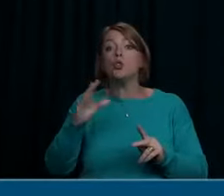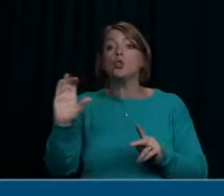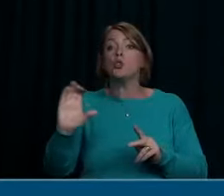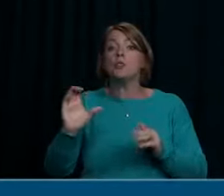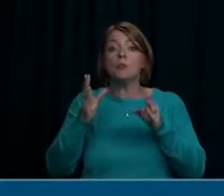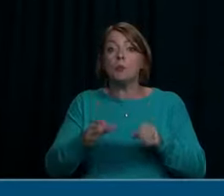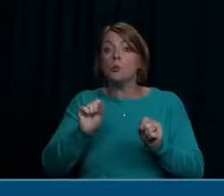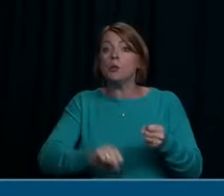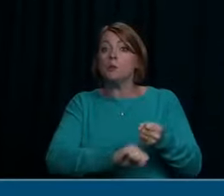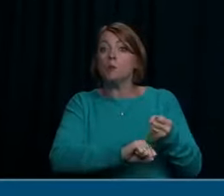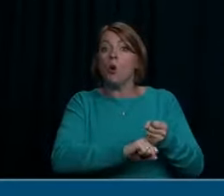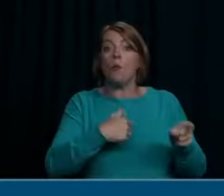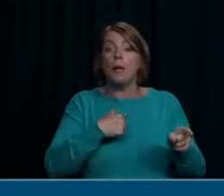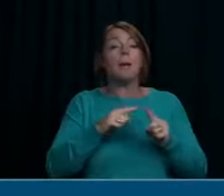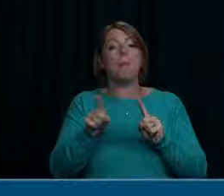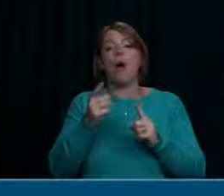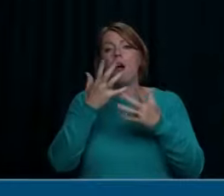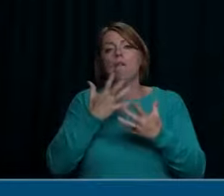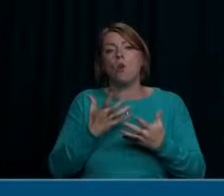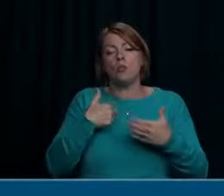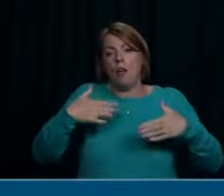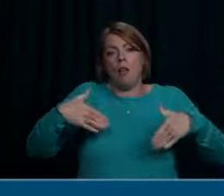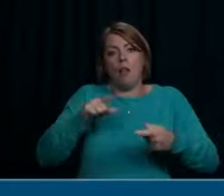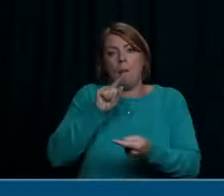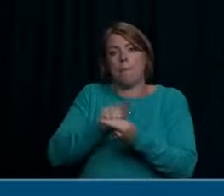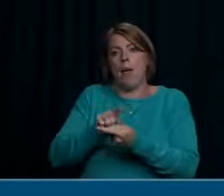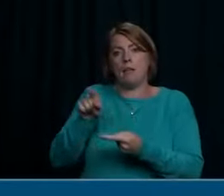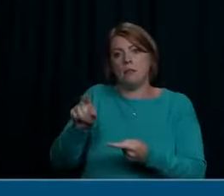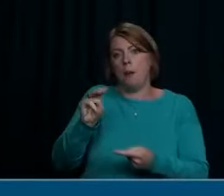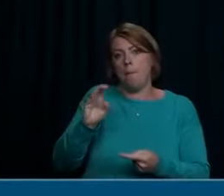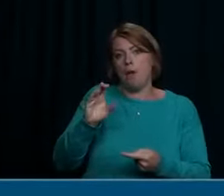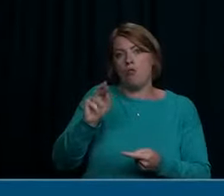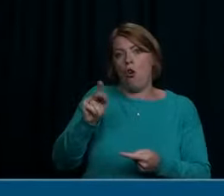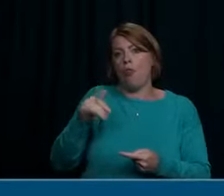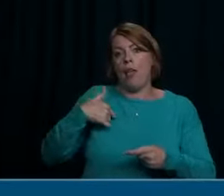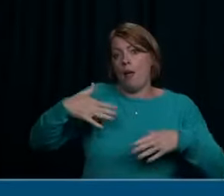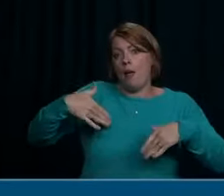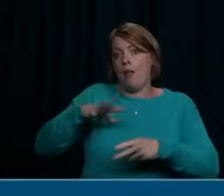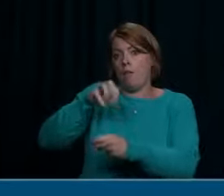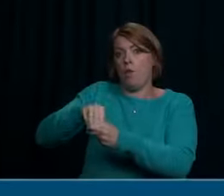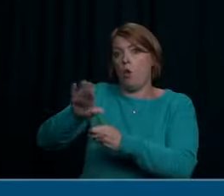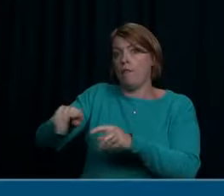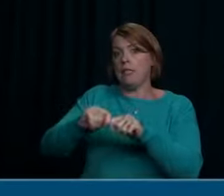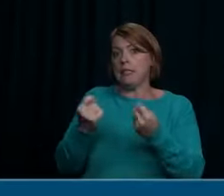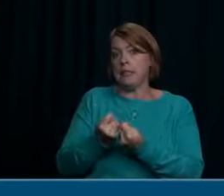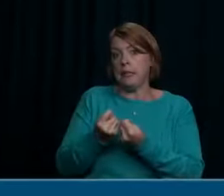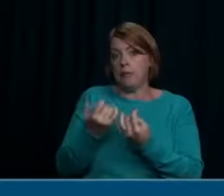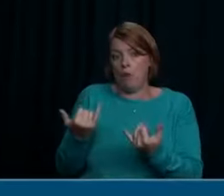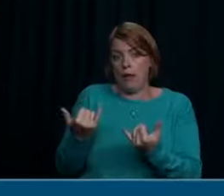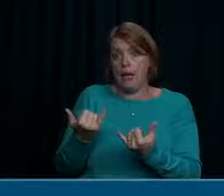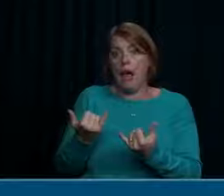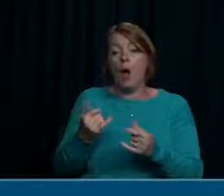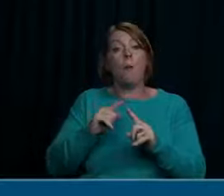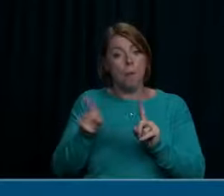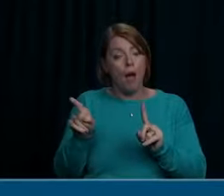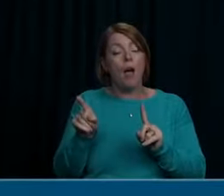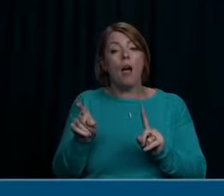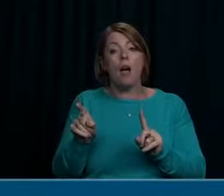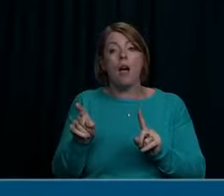me, but unfortunately at this point, I've not met Kevin McCarthy. I'm not a part of his team at this point, but I will say